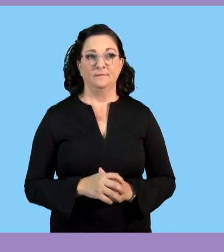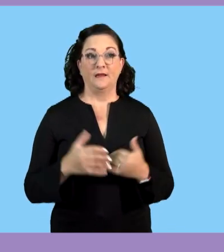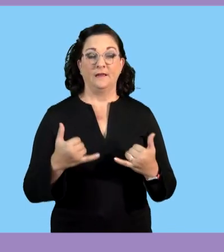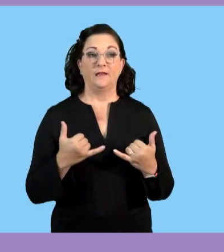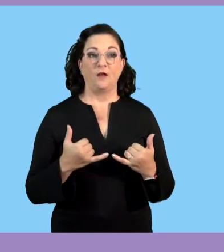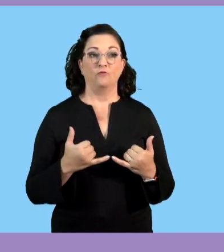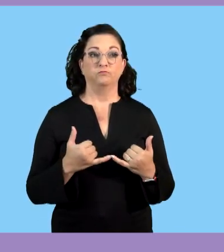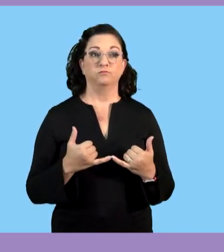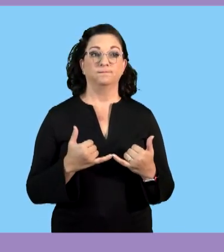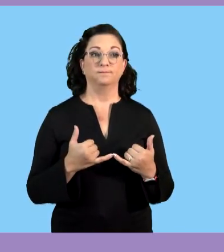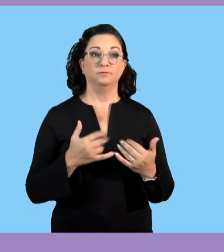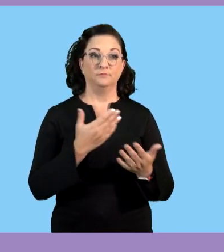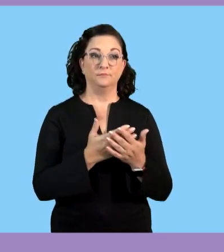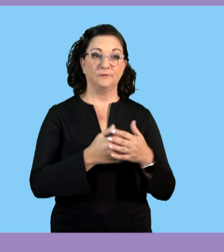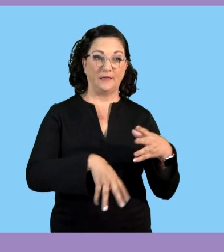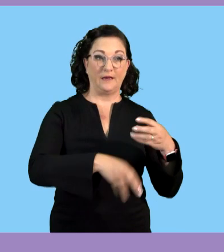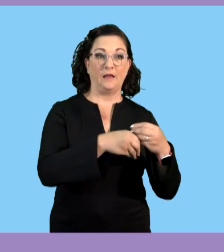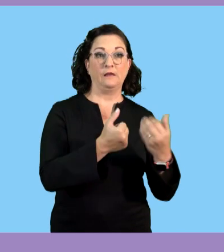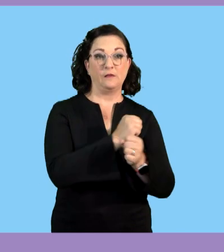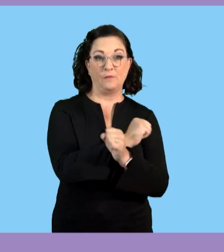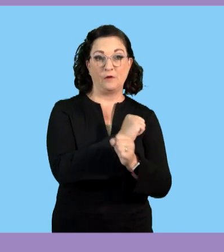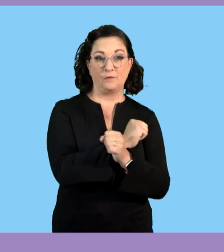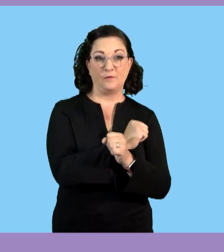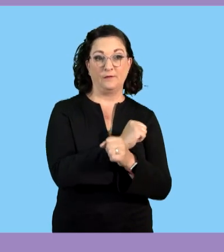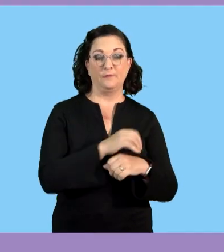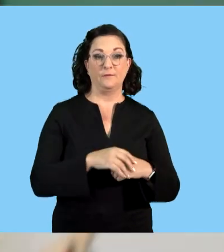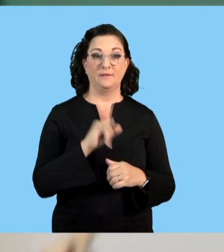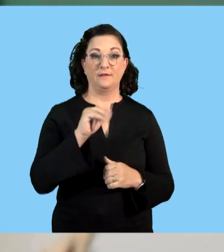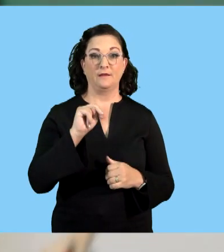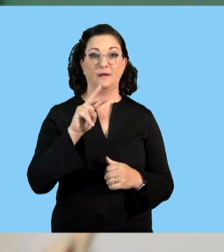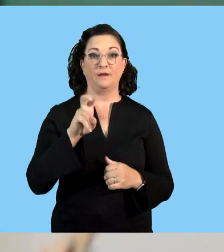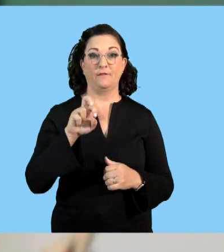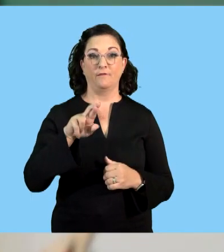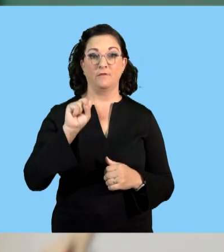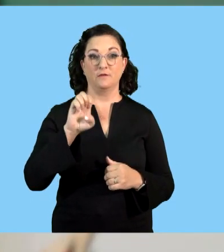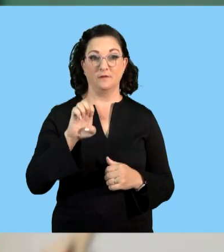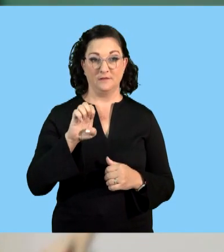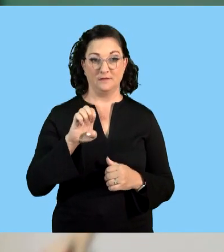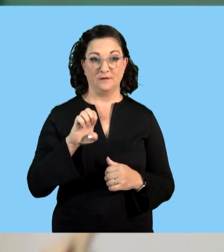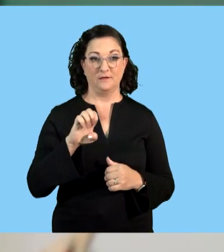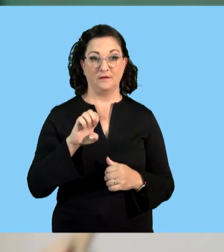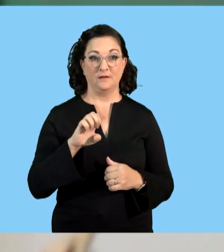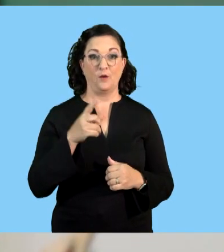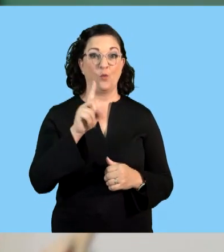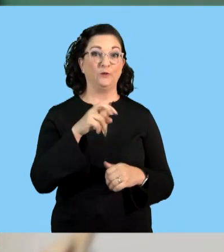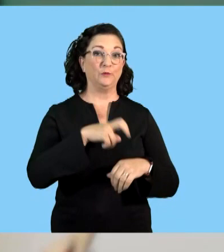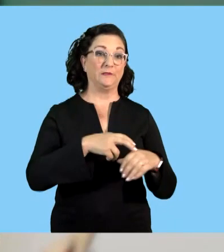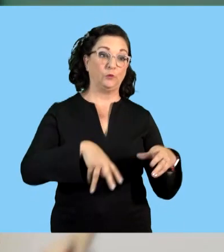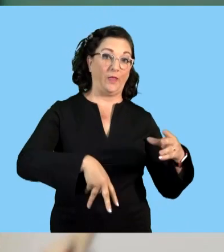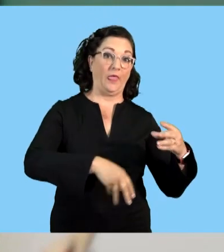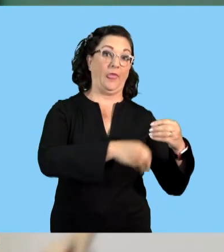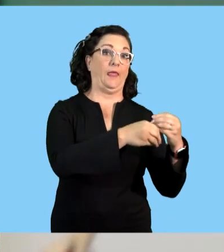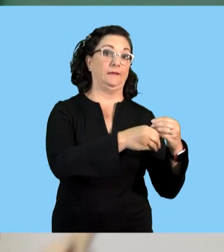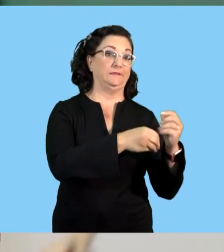What about the additive and multiplicative inverses? Now, if you remember properly, our additive inverse is the number that we need to